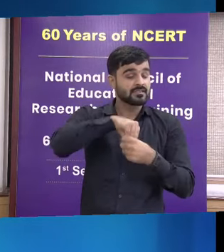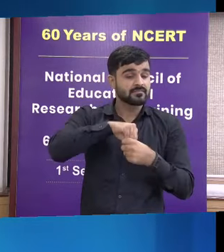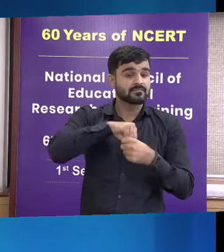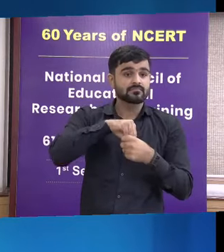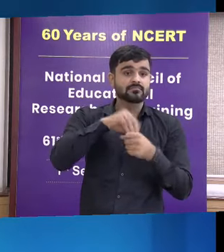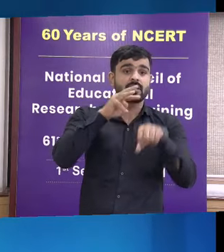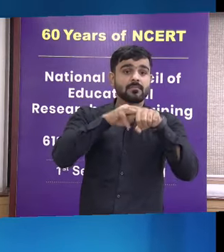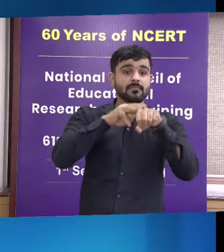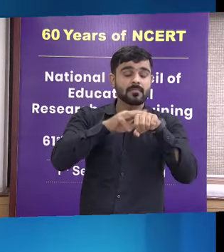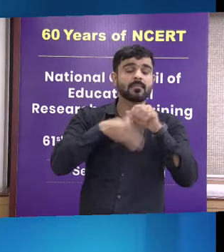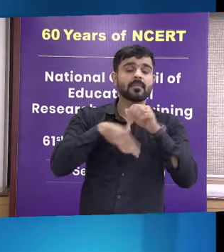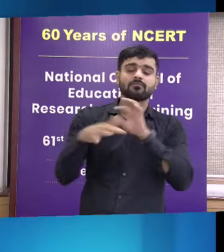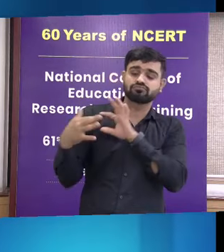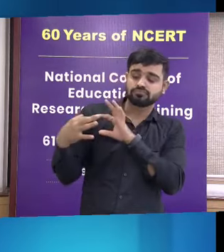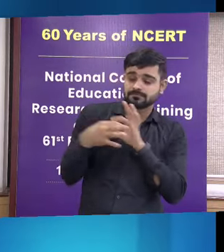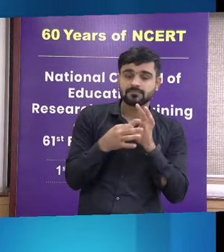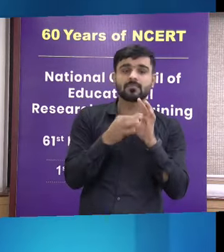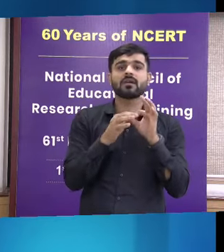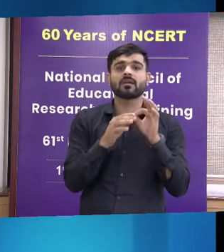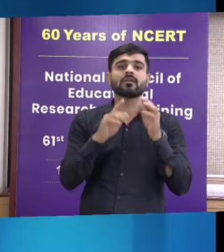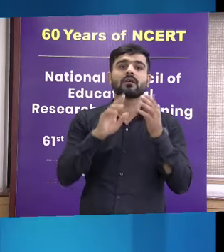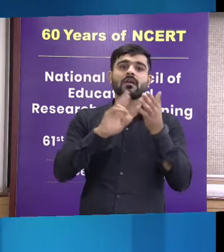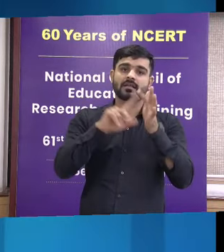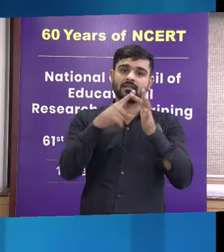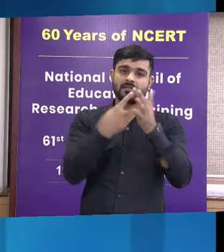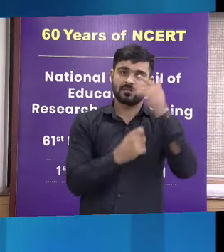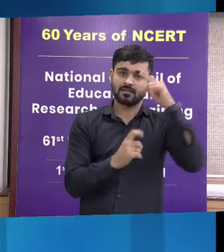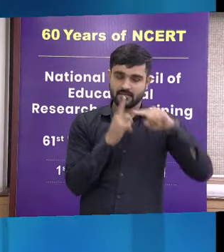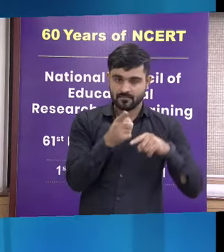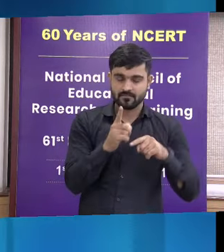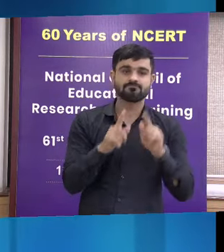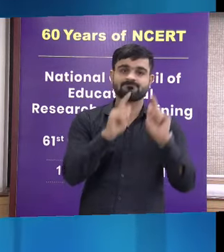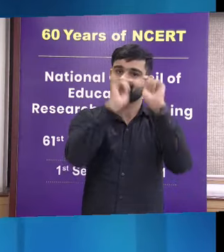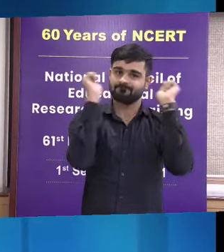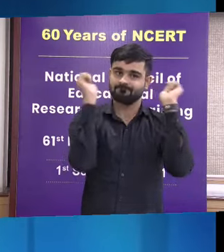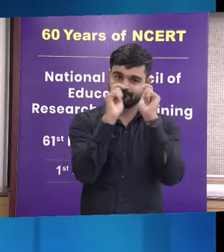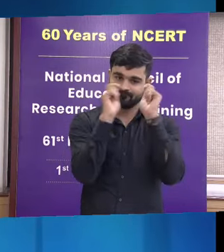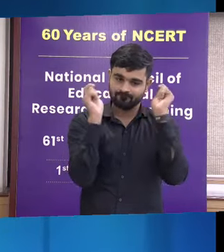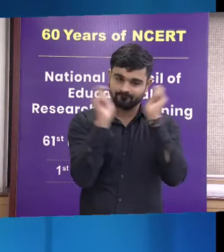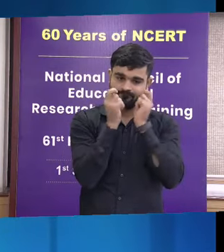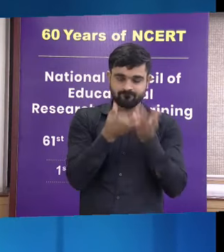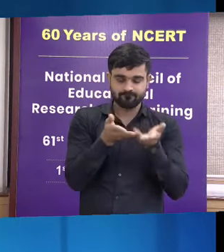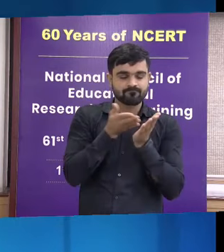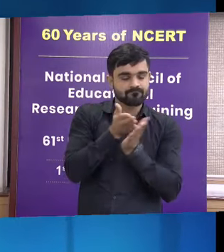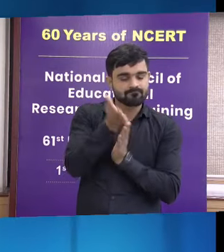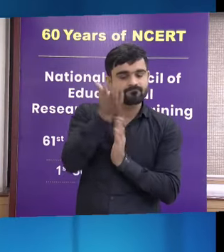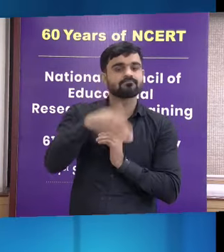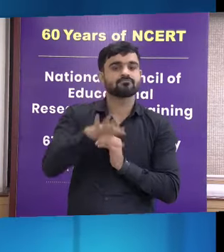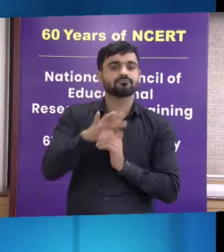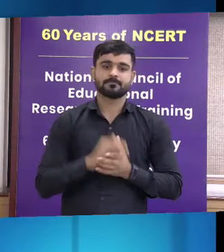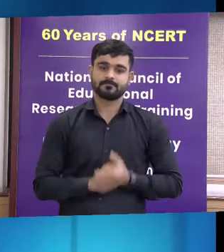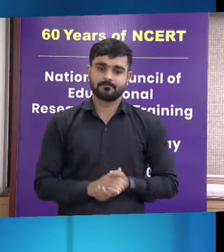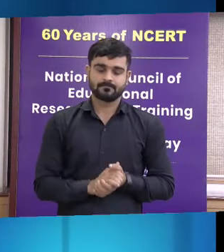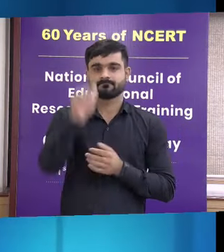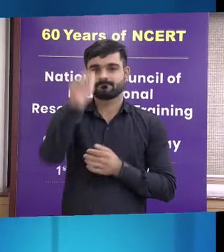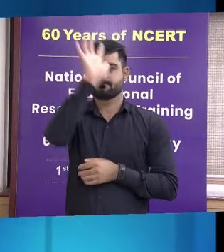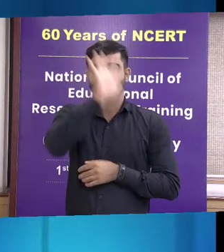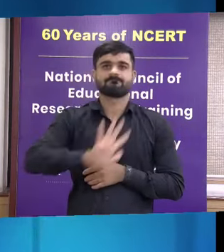of the constituent units NCERT celebrating this day in different parts of the country.